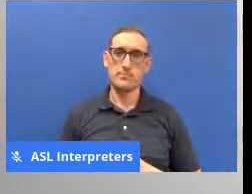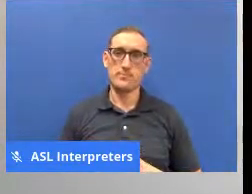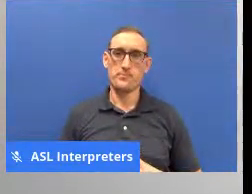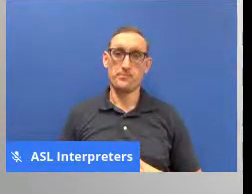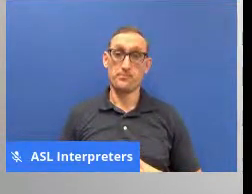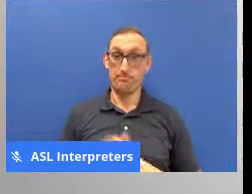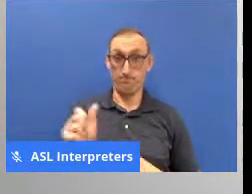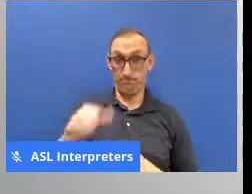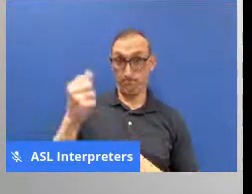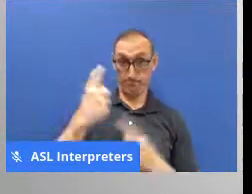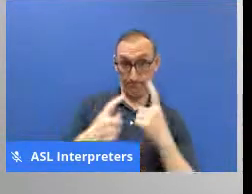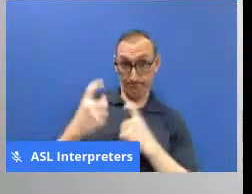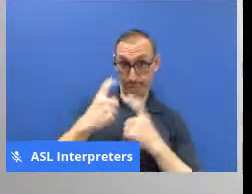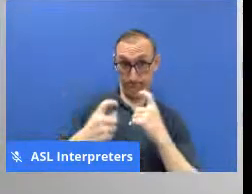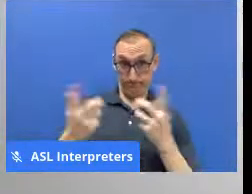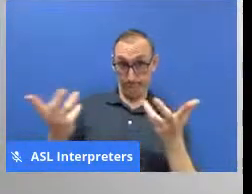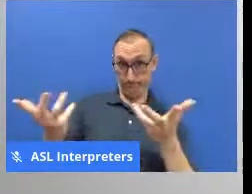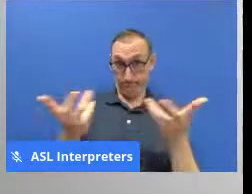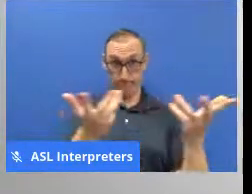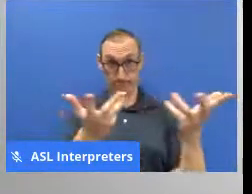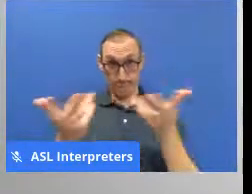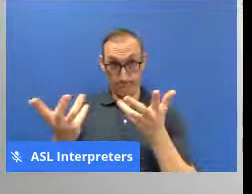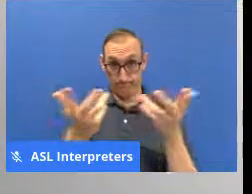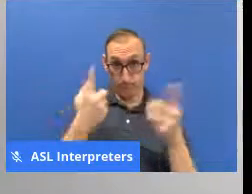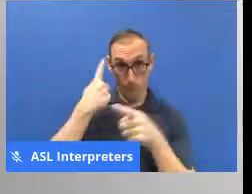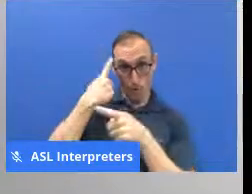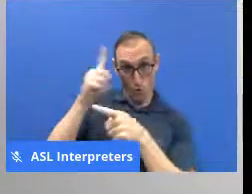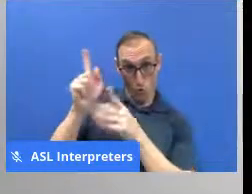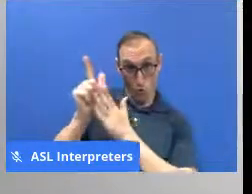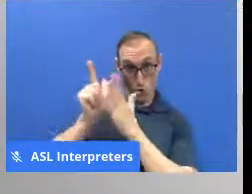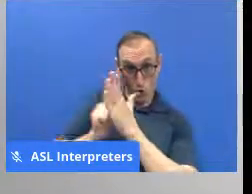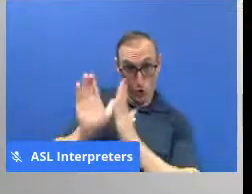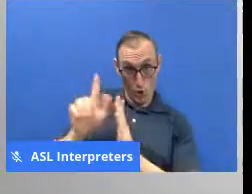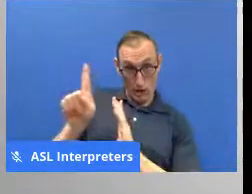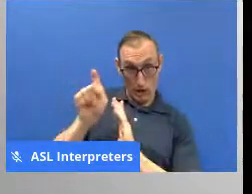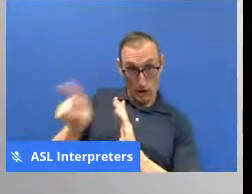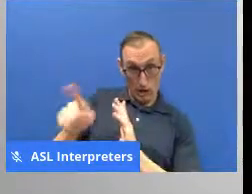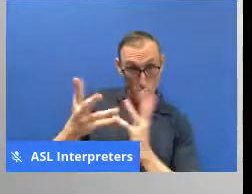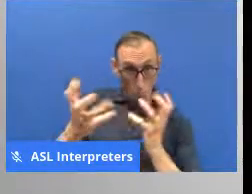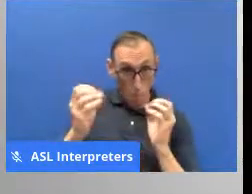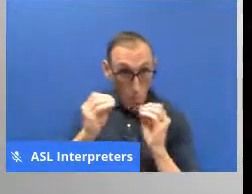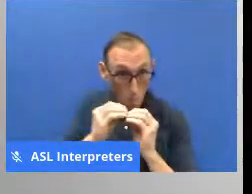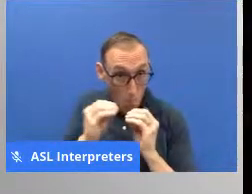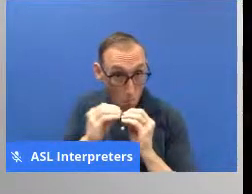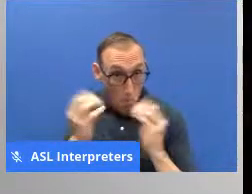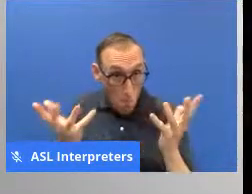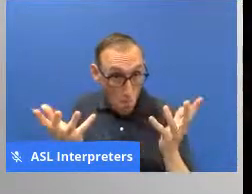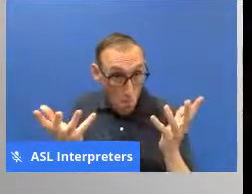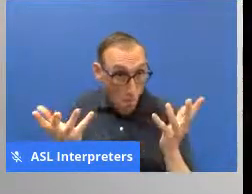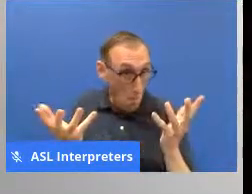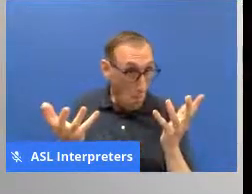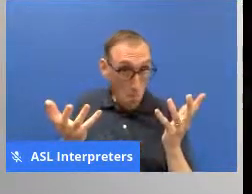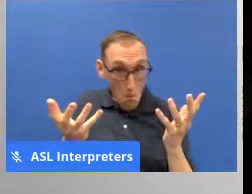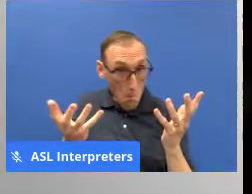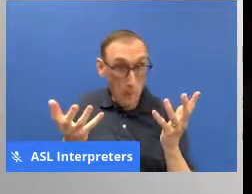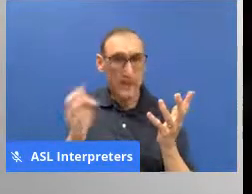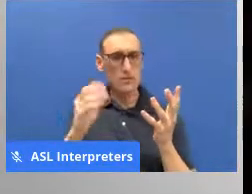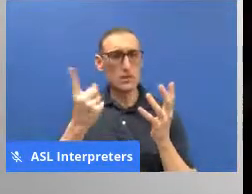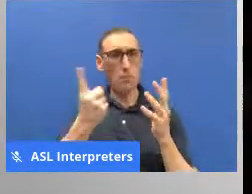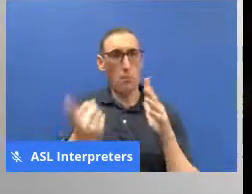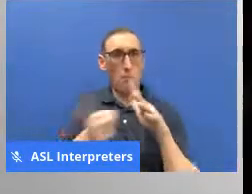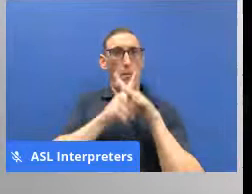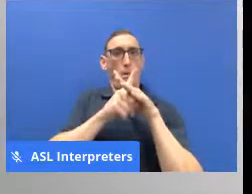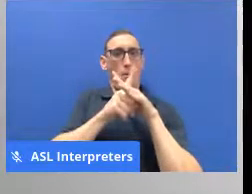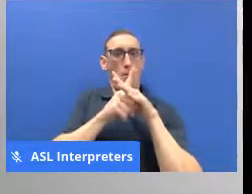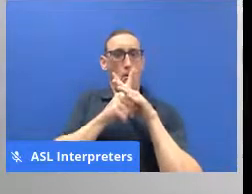Are there any other questions for Mr. Barlament? If things come up, you're reading over something, don't hesitate to